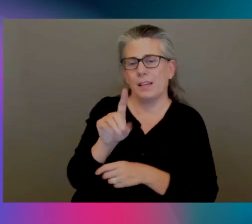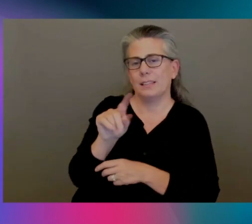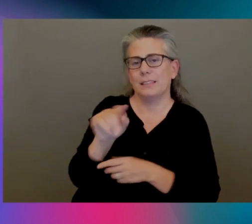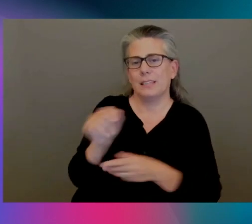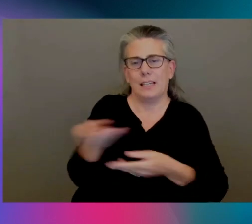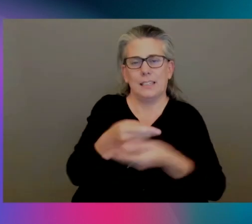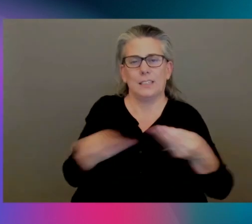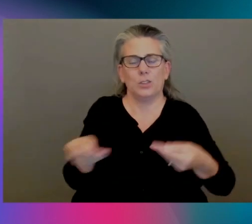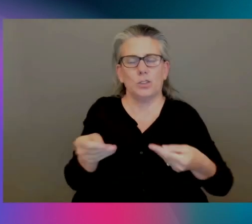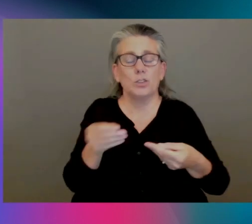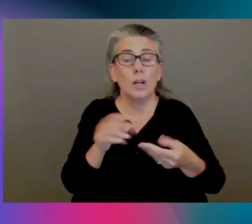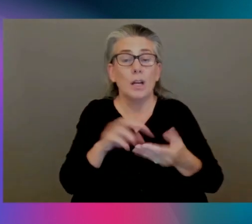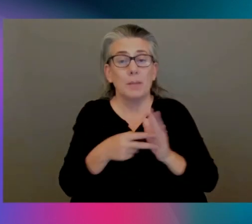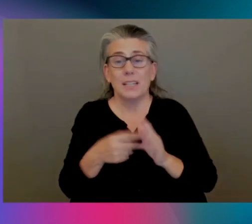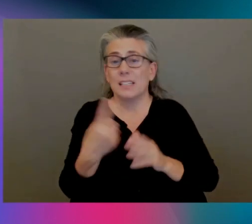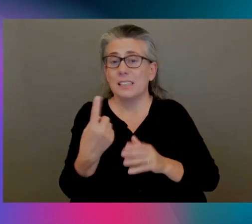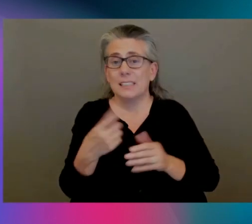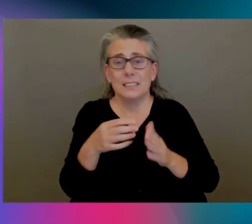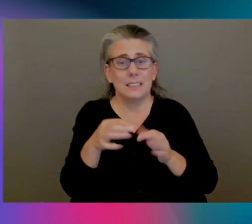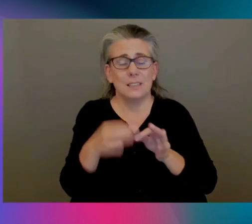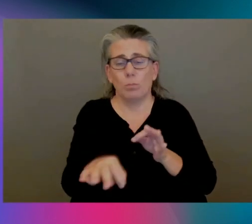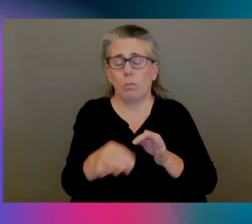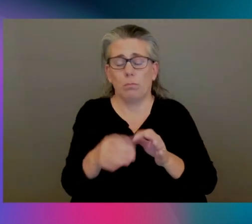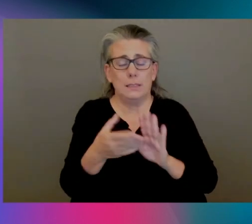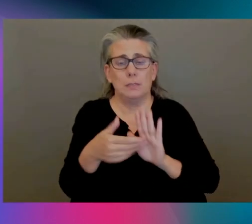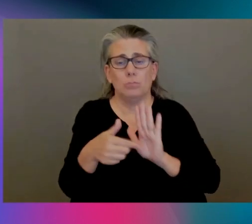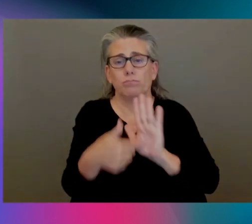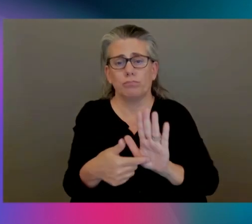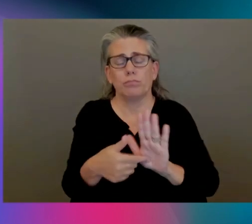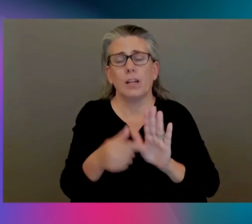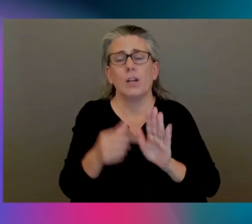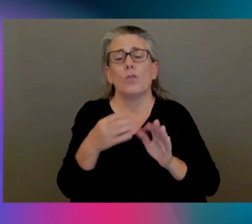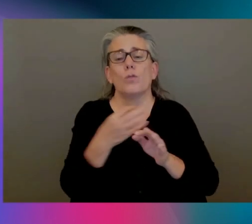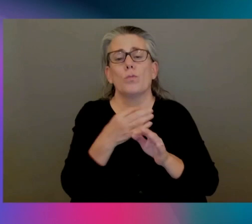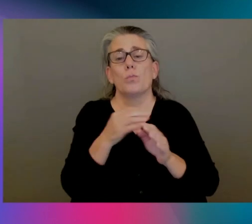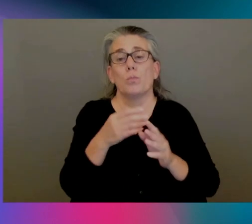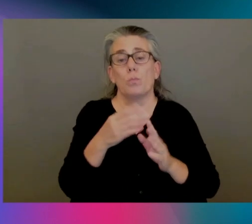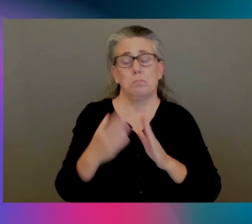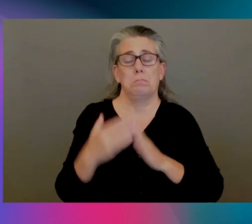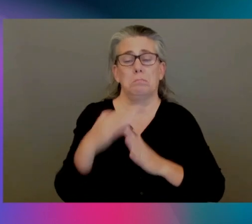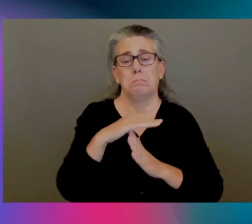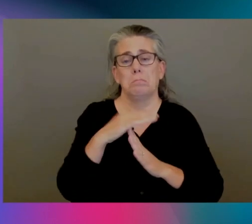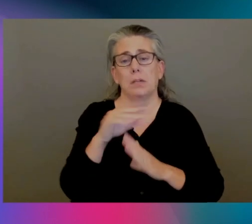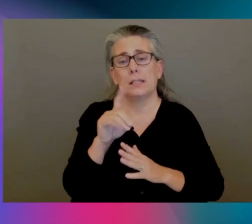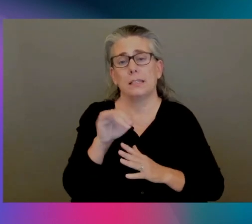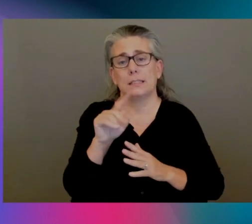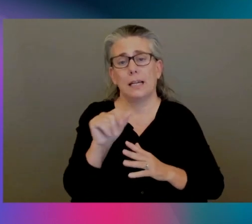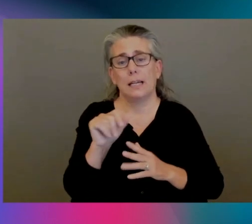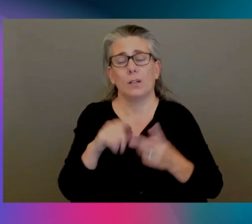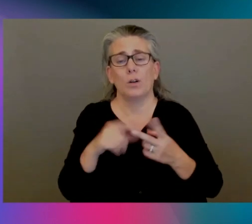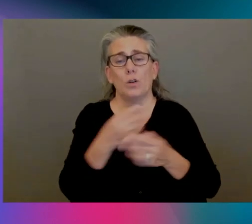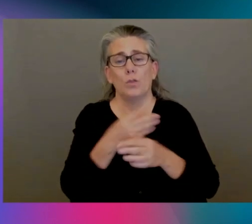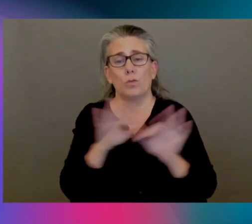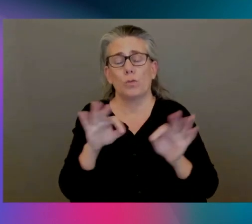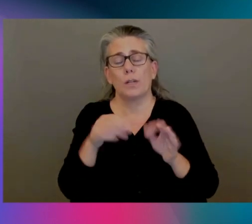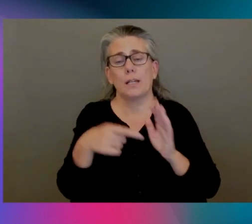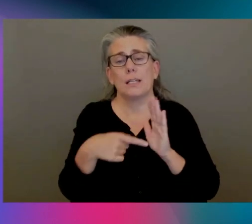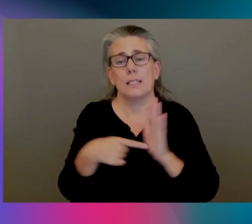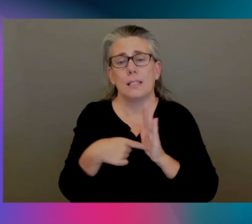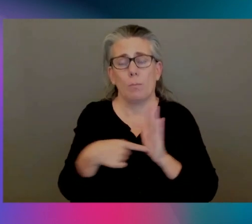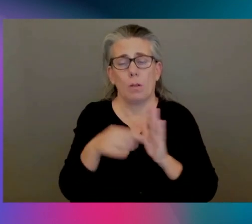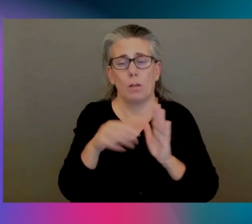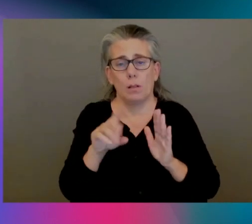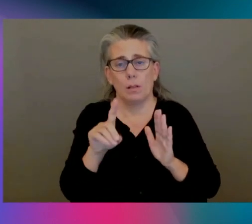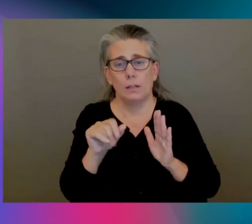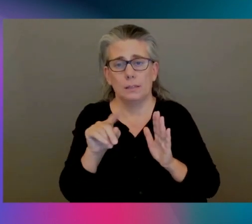can go to find premium data, free sample data, and some of the most important scientific and research data available